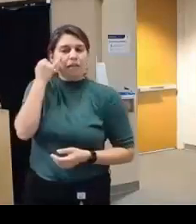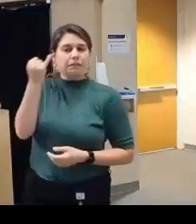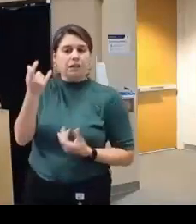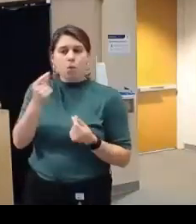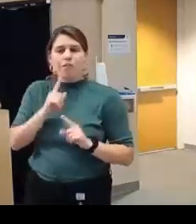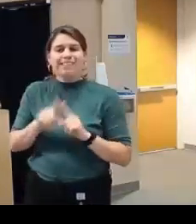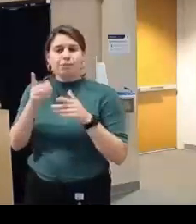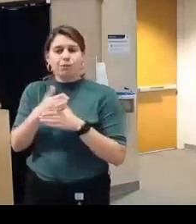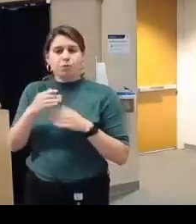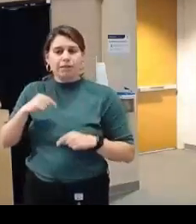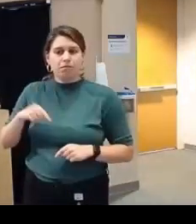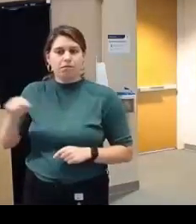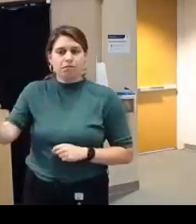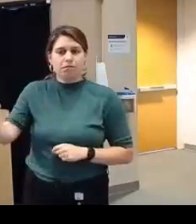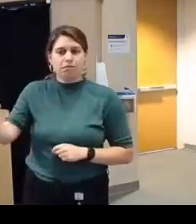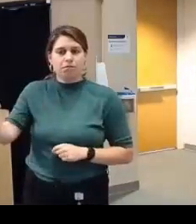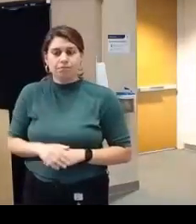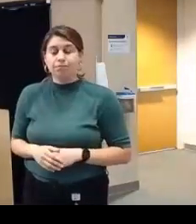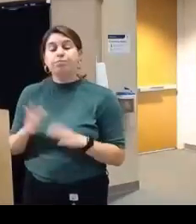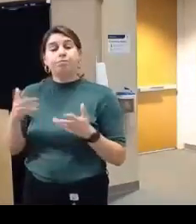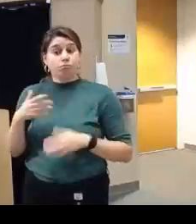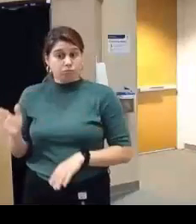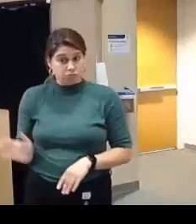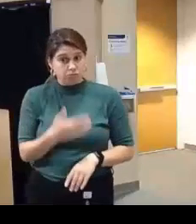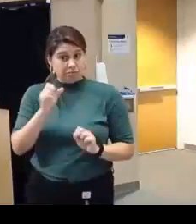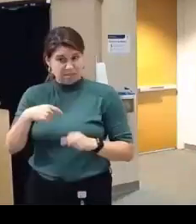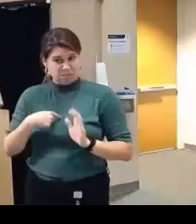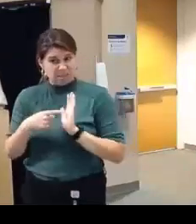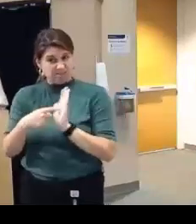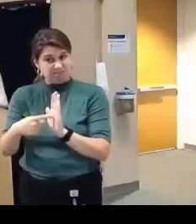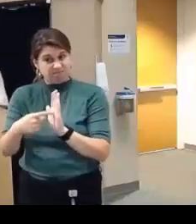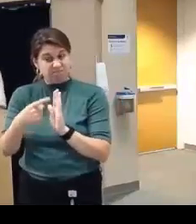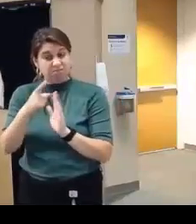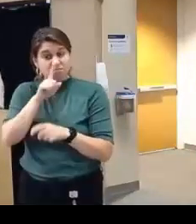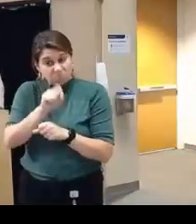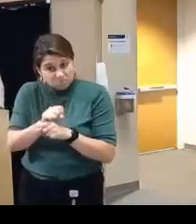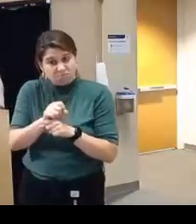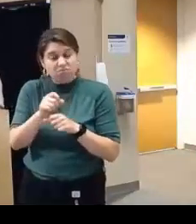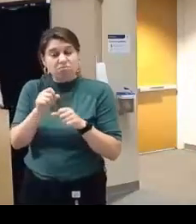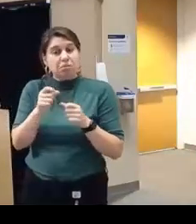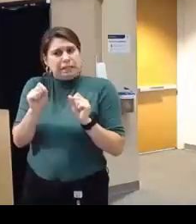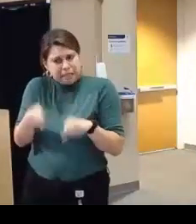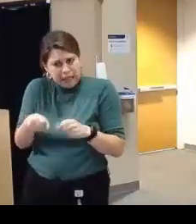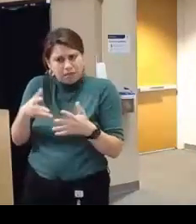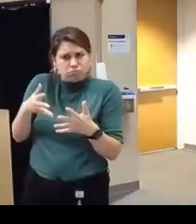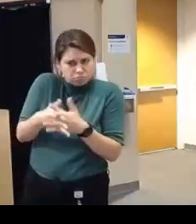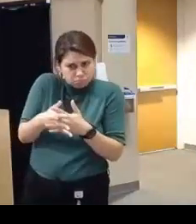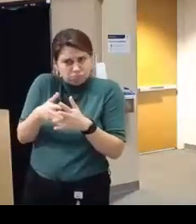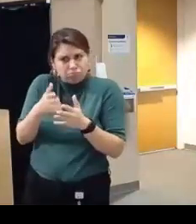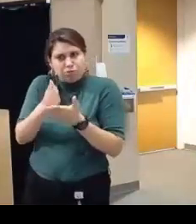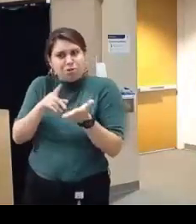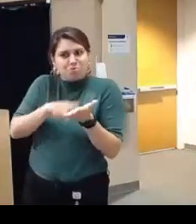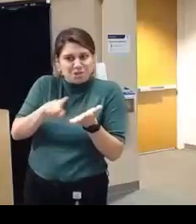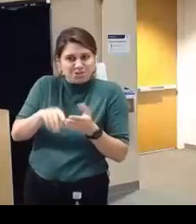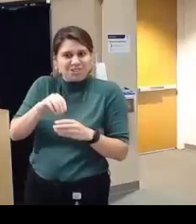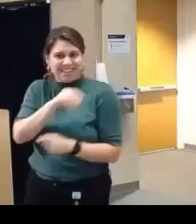there. And then the next step was to see if we could demonstrate the feasibility of actually really trying to embed some research in